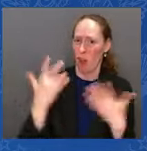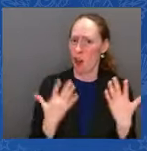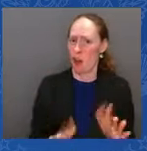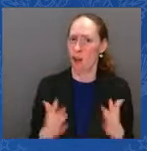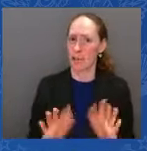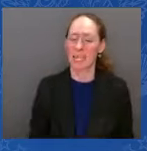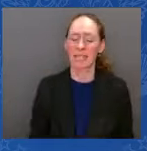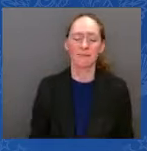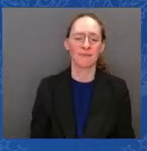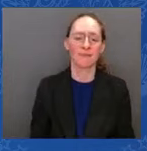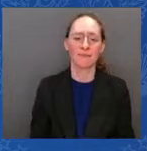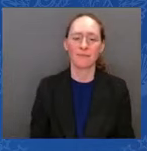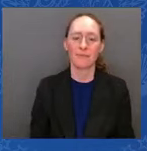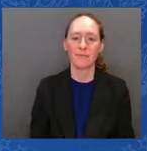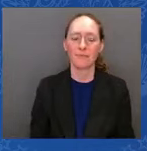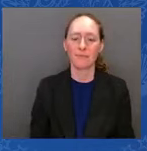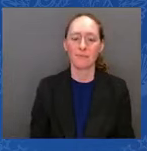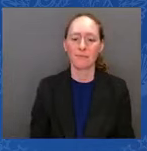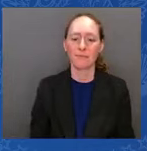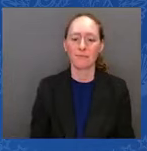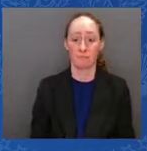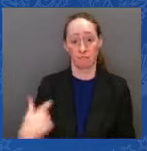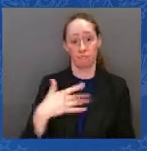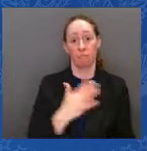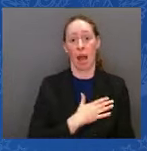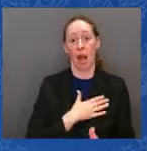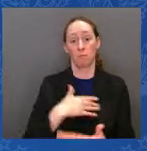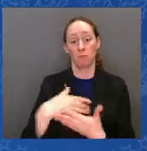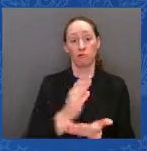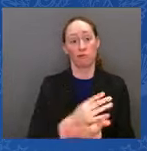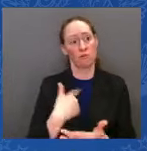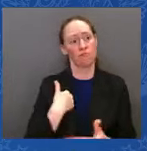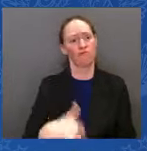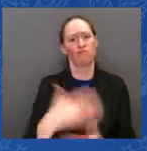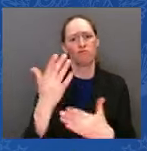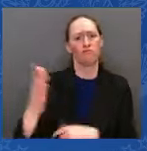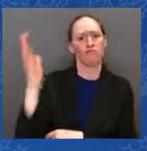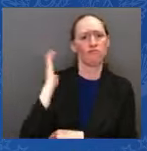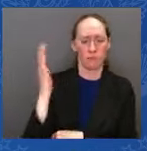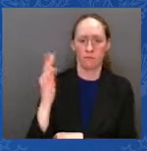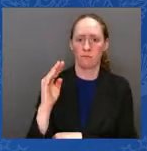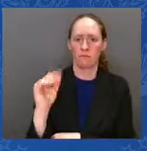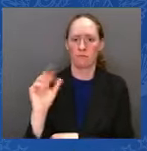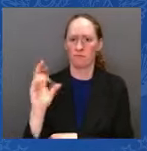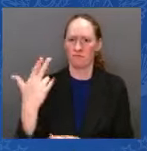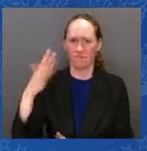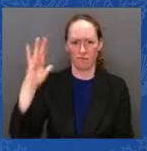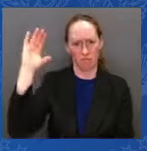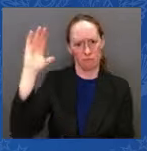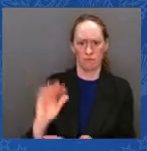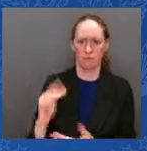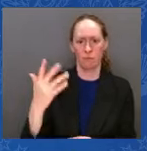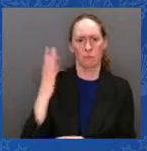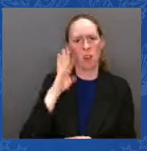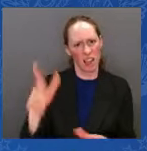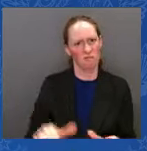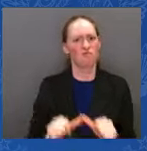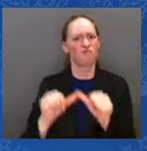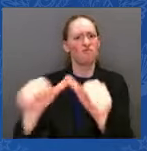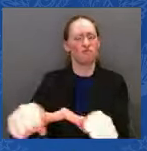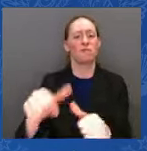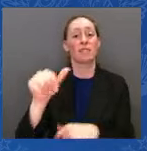And the budget I proposed back in March would cut the deficit again by nearly $3 trillion in the decade ahead. For example,